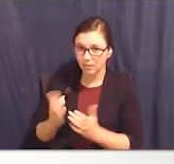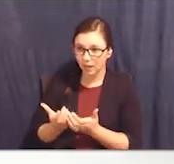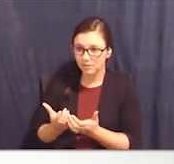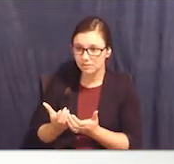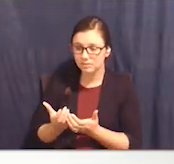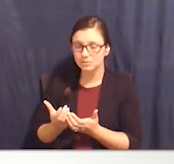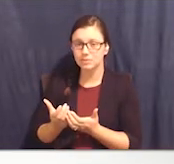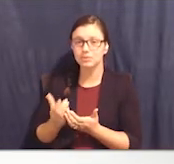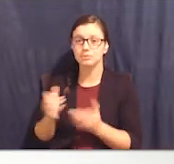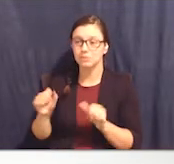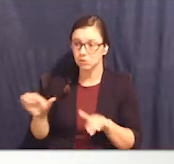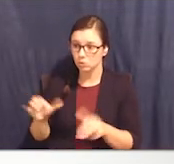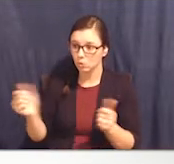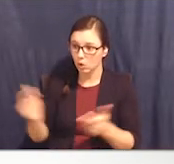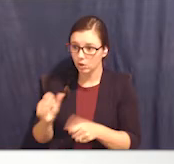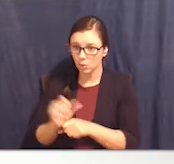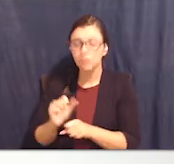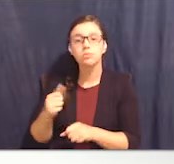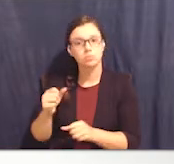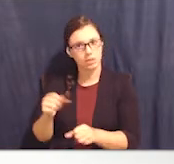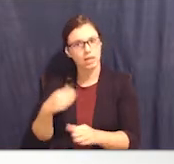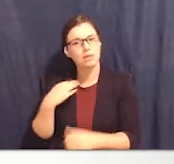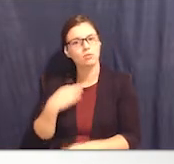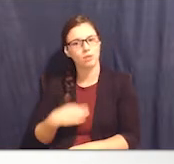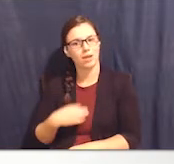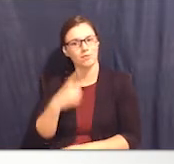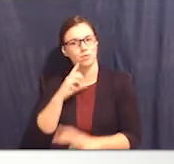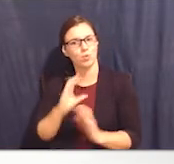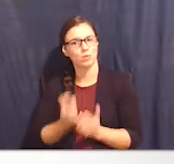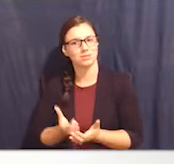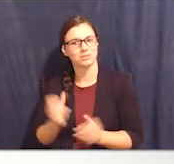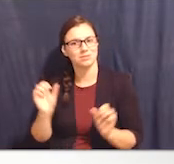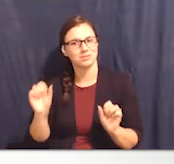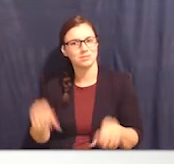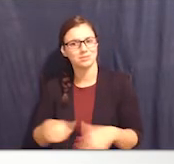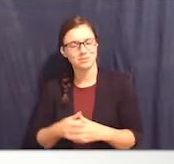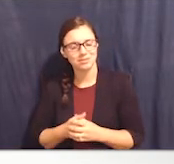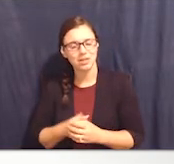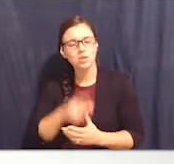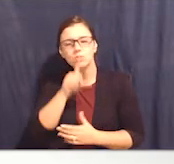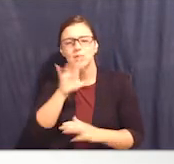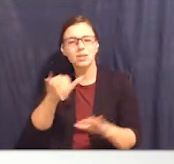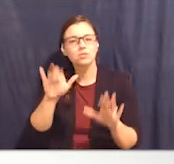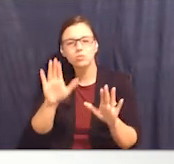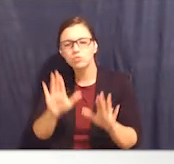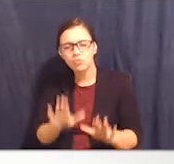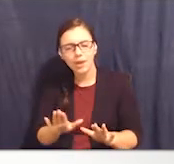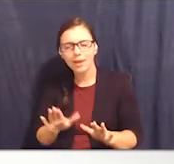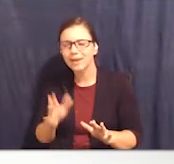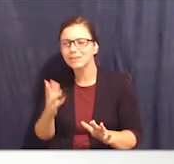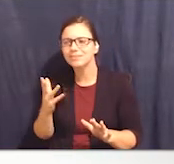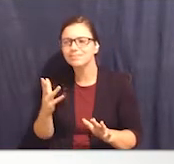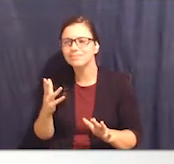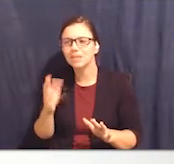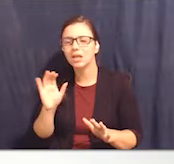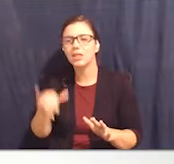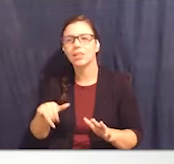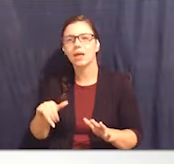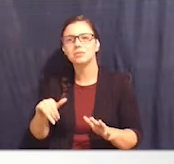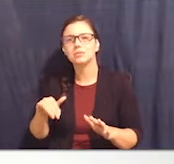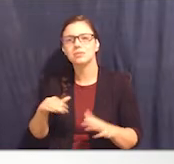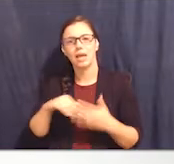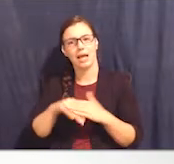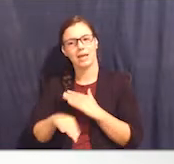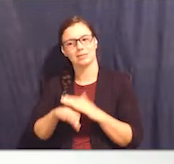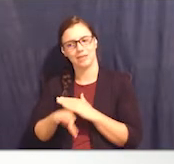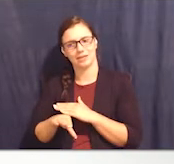That person can look at that. I mean, most people don't do that. I mean, most people go and apply for a job. But for students with an intellectual disability,